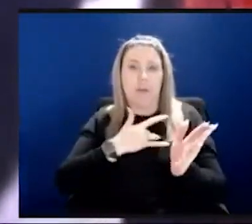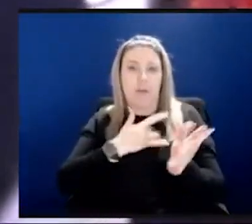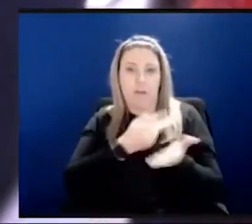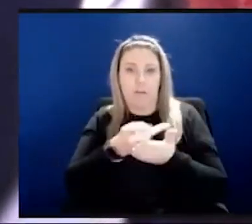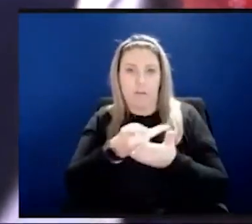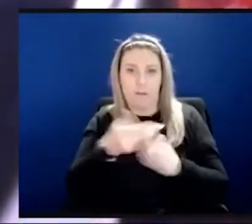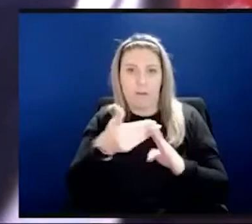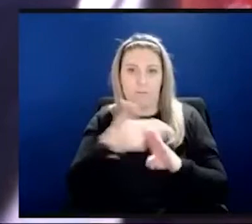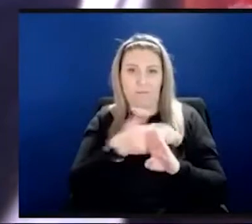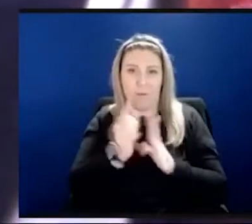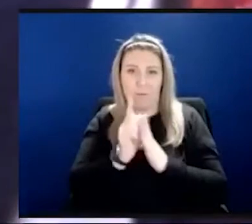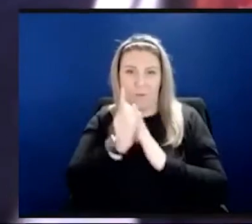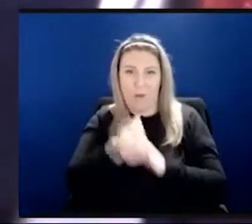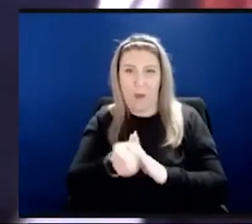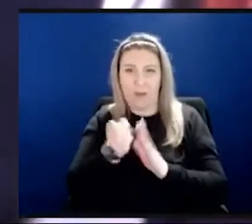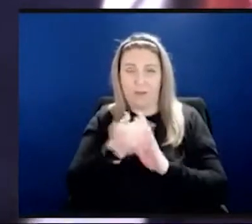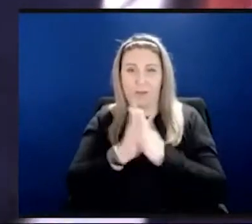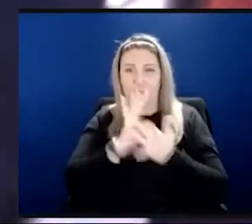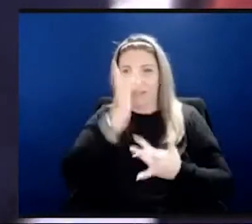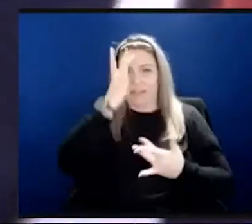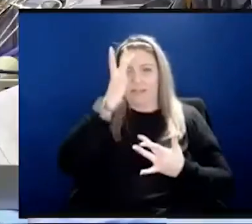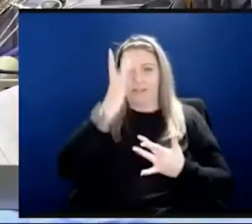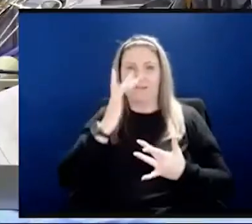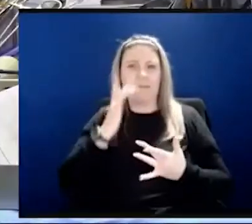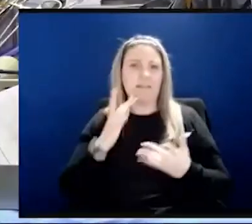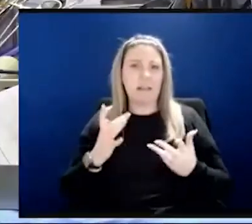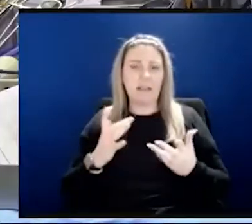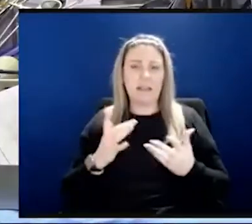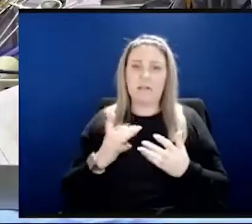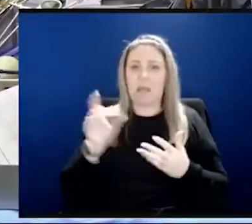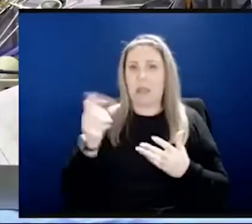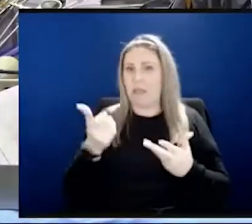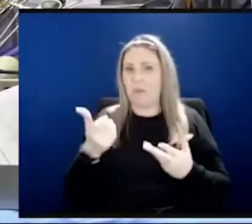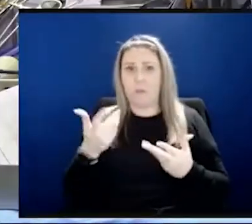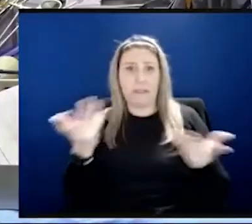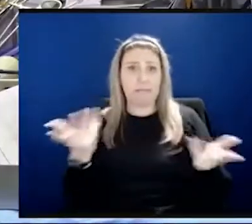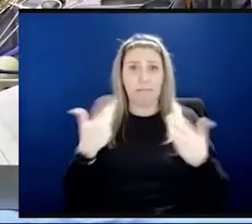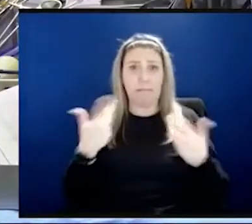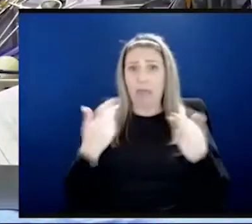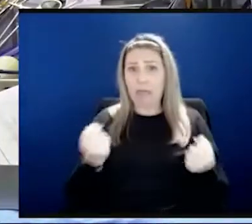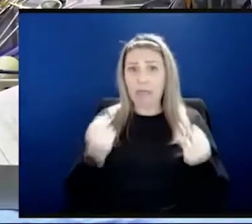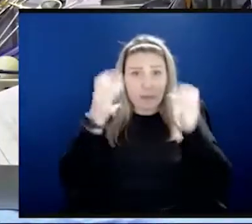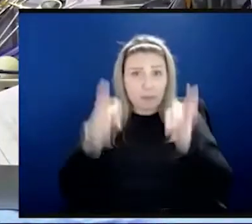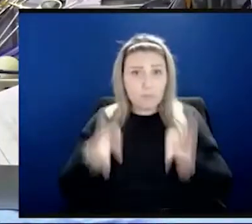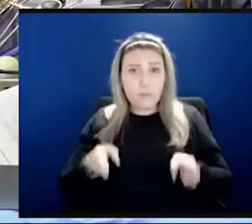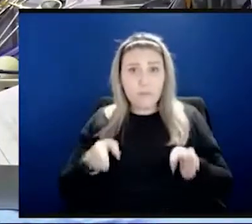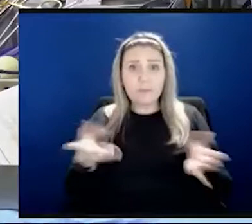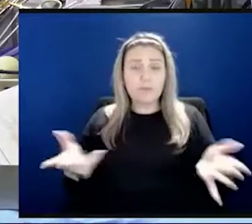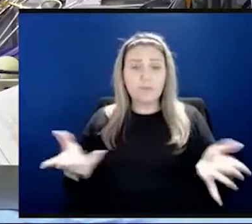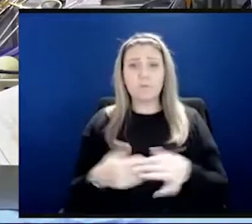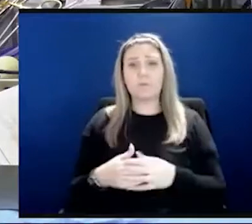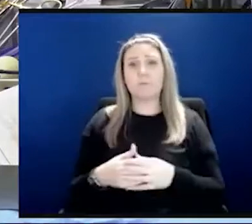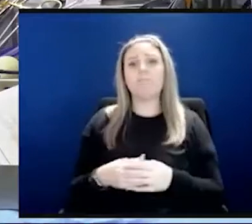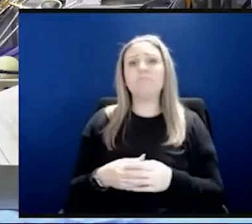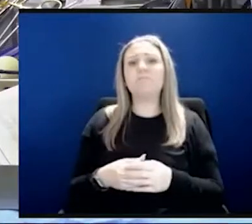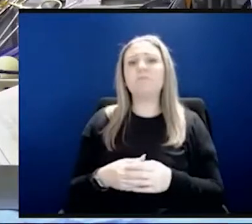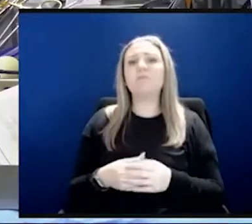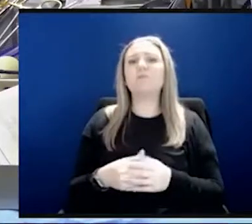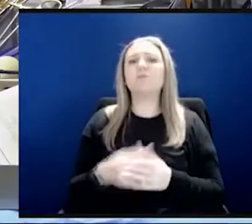sick enough. He had a lot of reserve. He was otherwise, like you said, healthy individual. So there's probably something brewing. I think